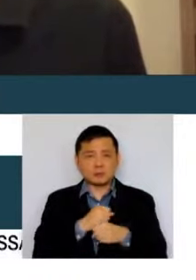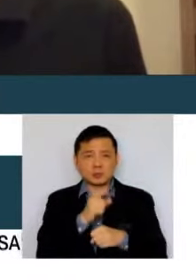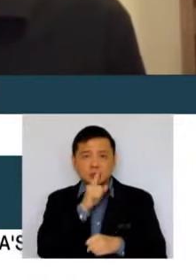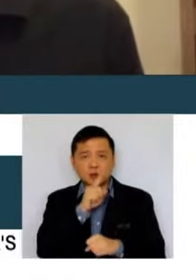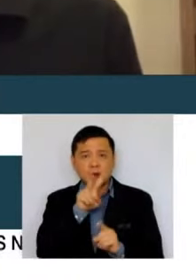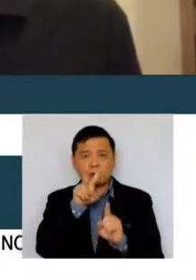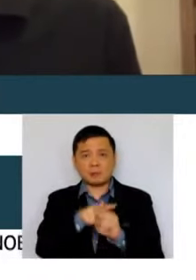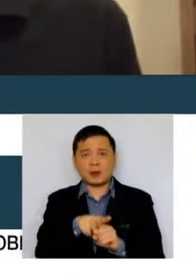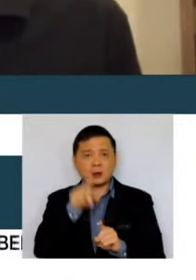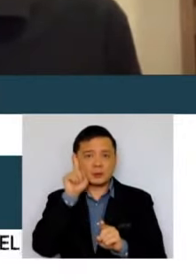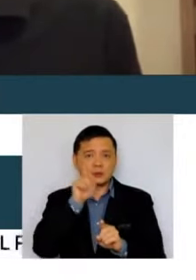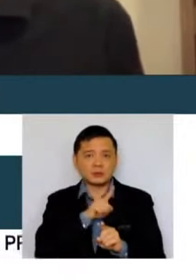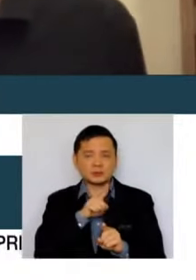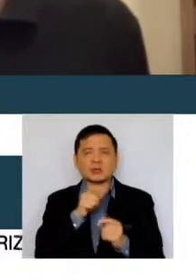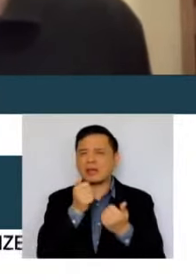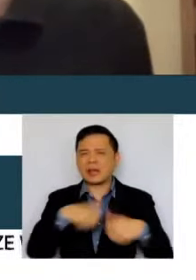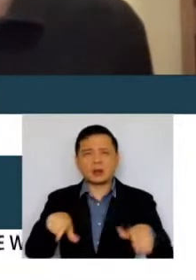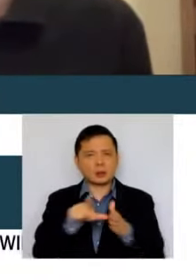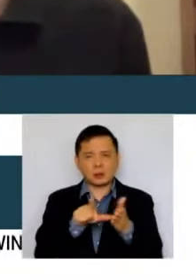law.